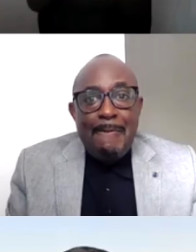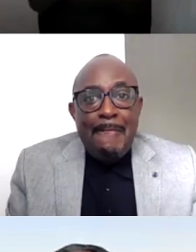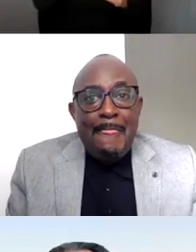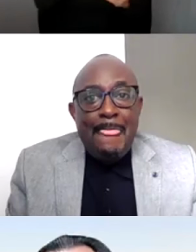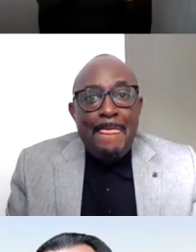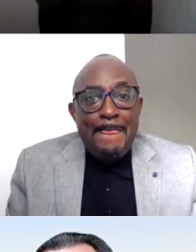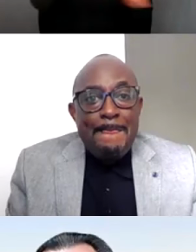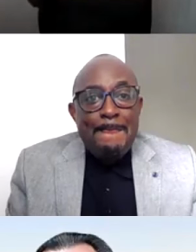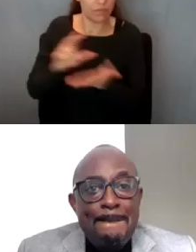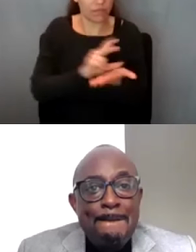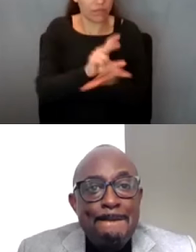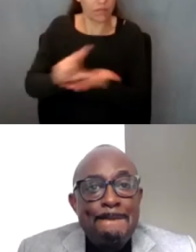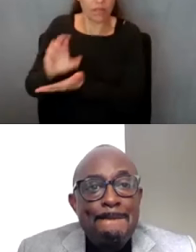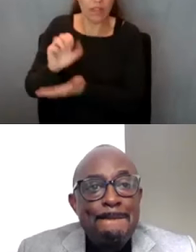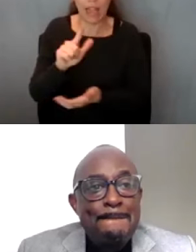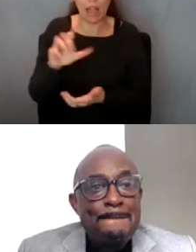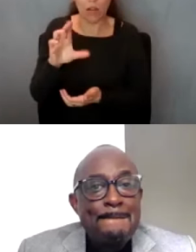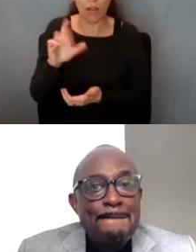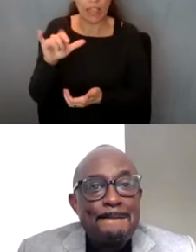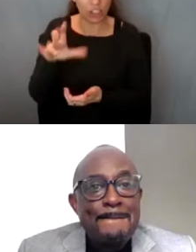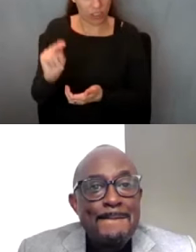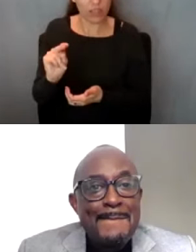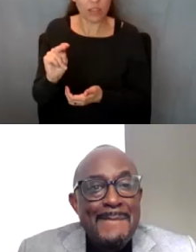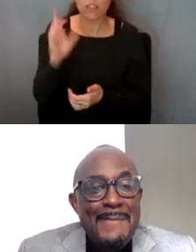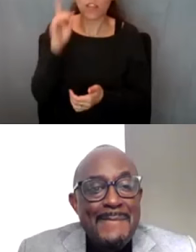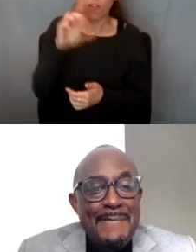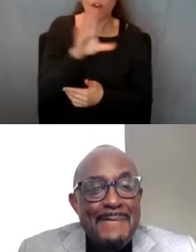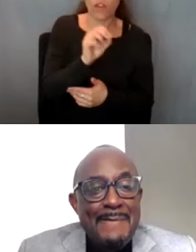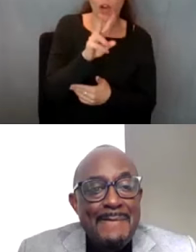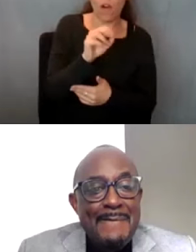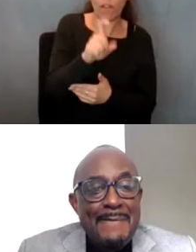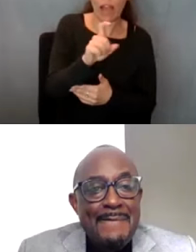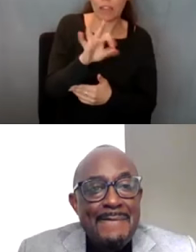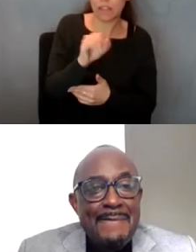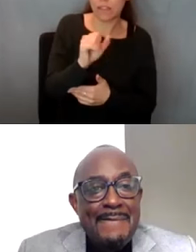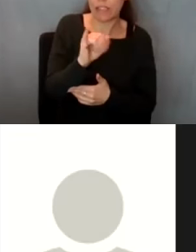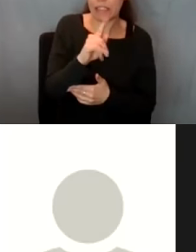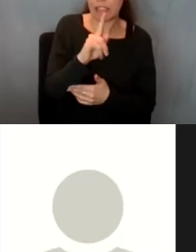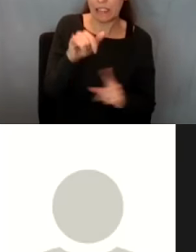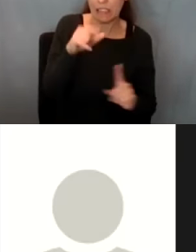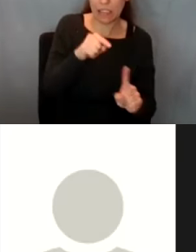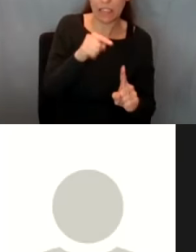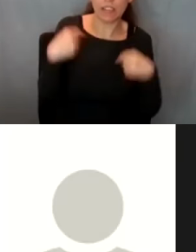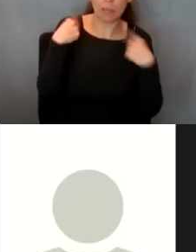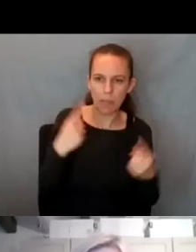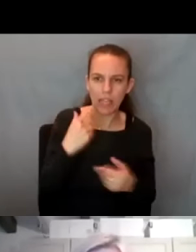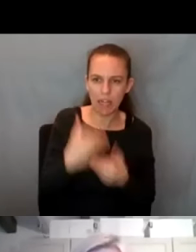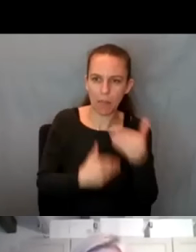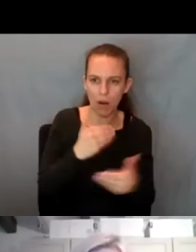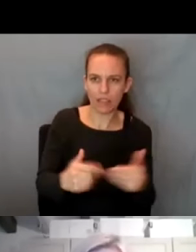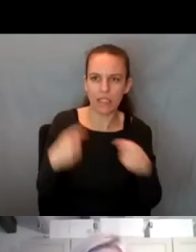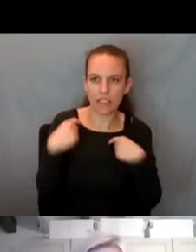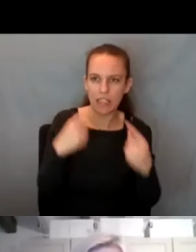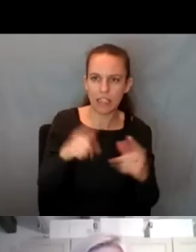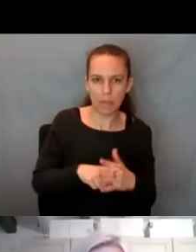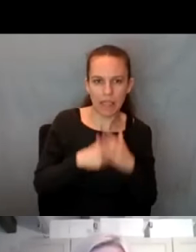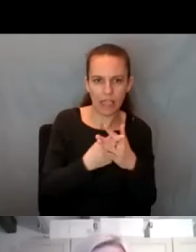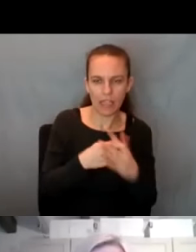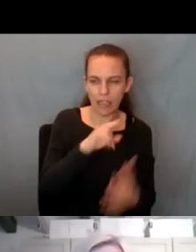so in the COVAX facility, there has been a process since the beginning of